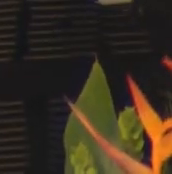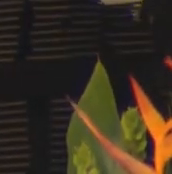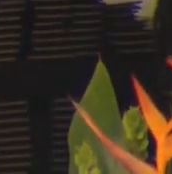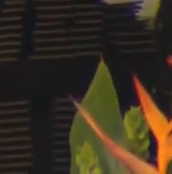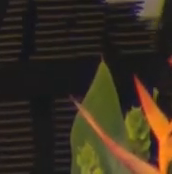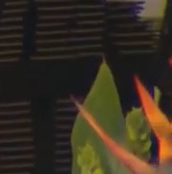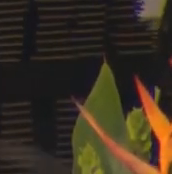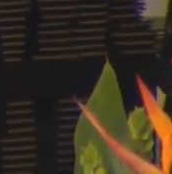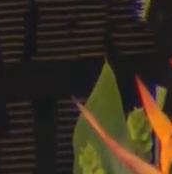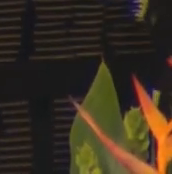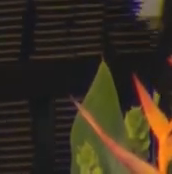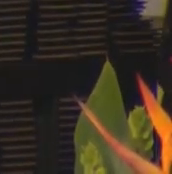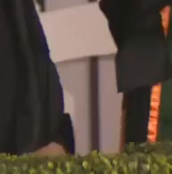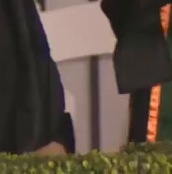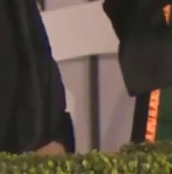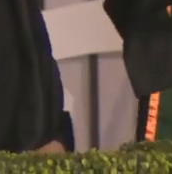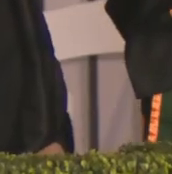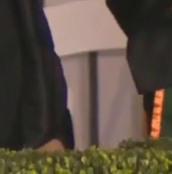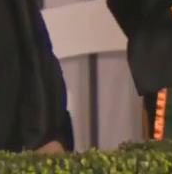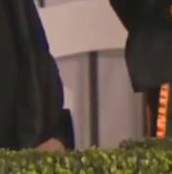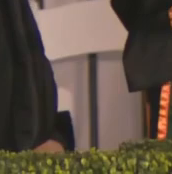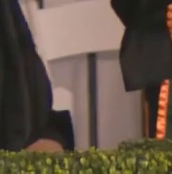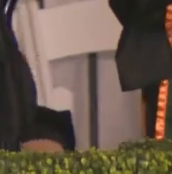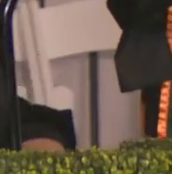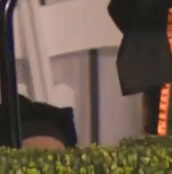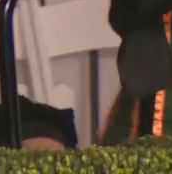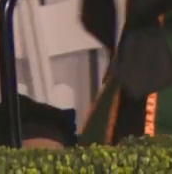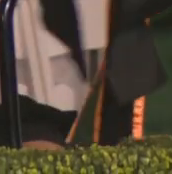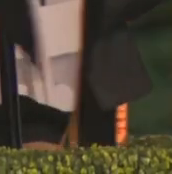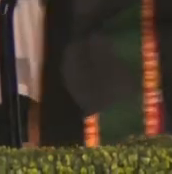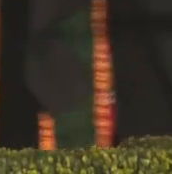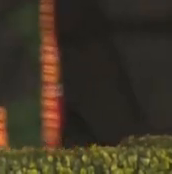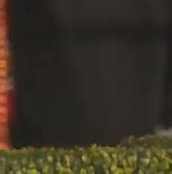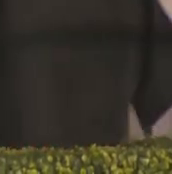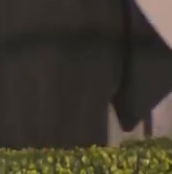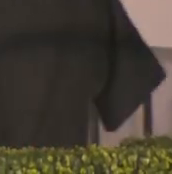Dongdong Chen. Joshua Daniel Steele.